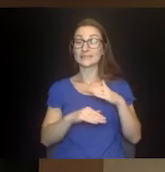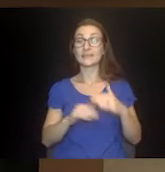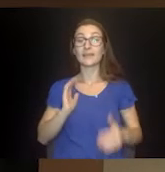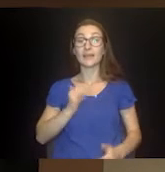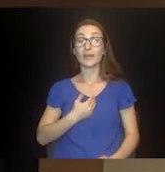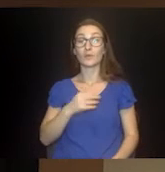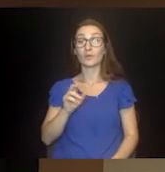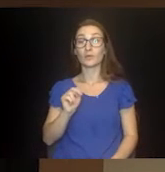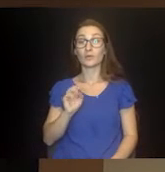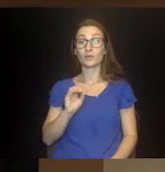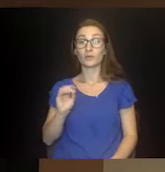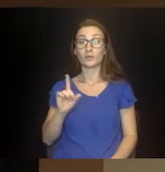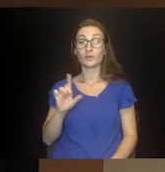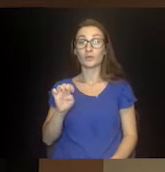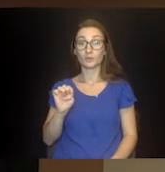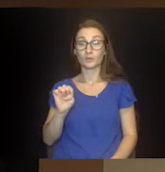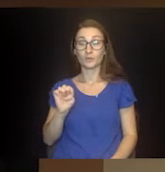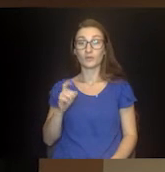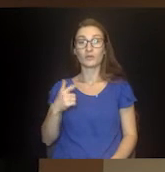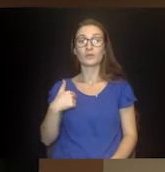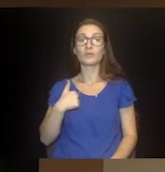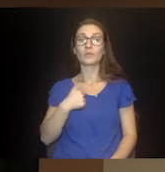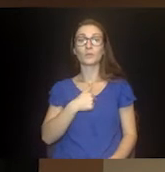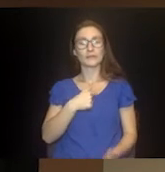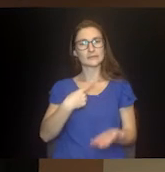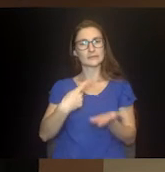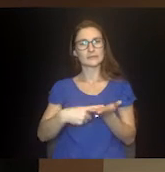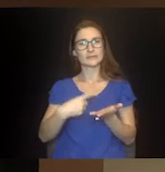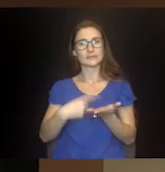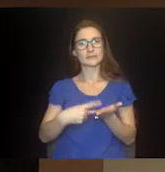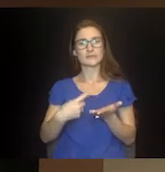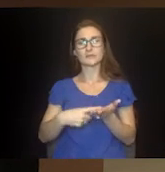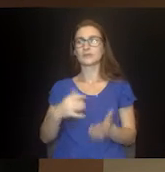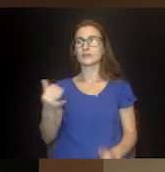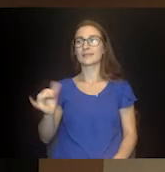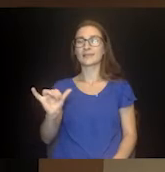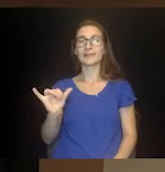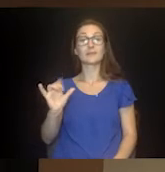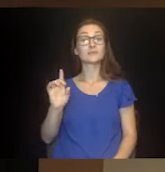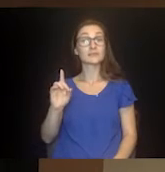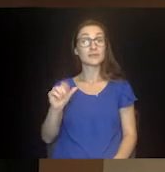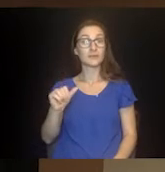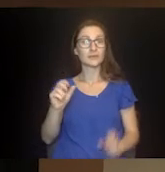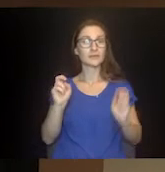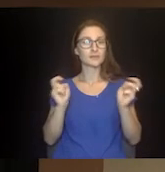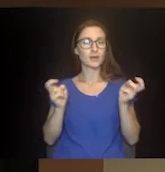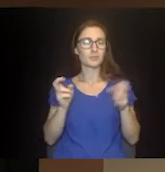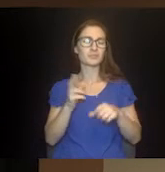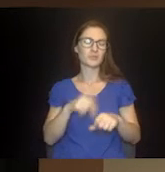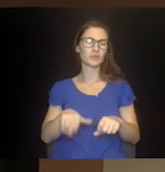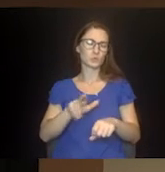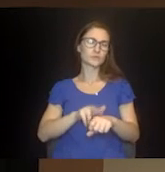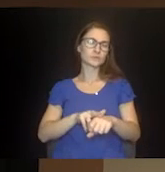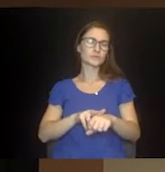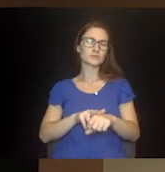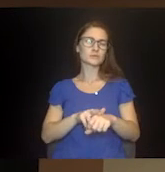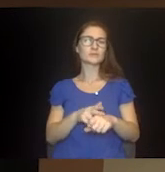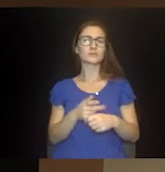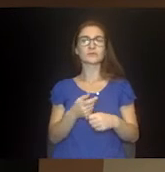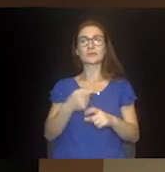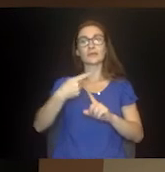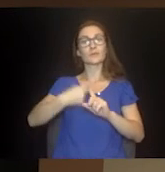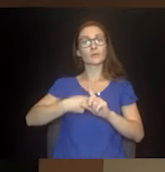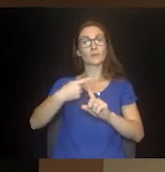So basically, when it comes to our noodle, we kind of discuss like disability topics. Of course, we